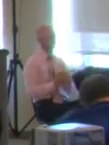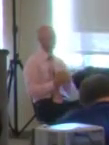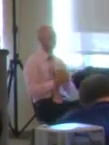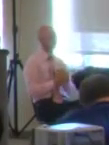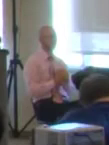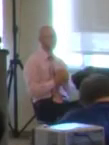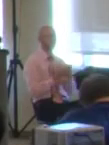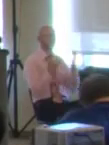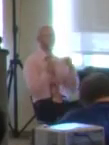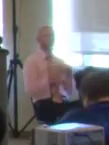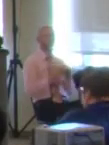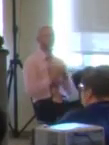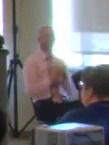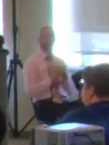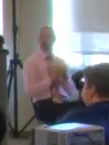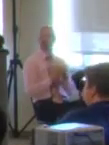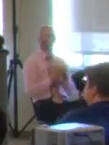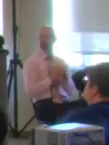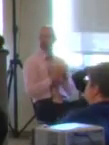providers.